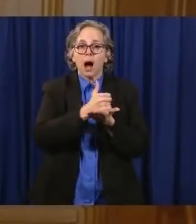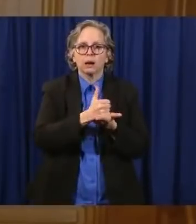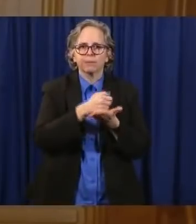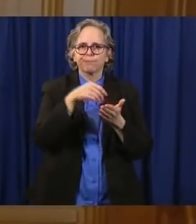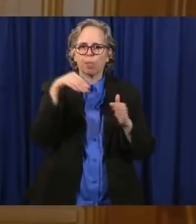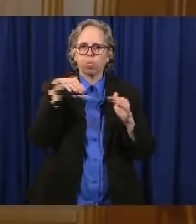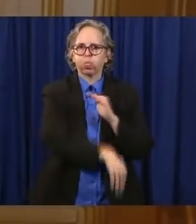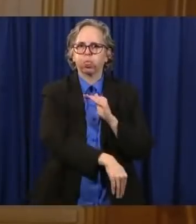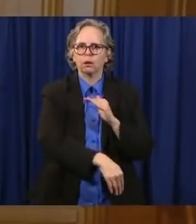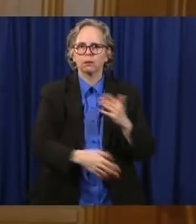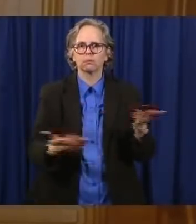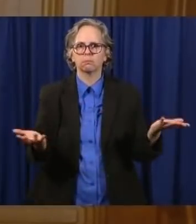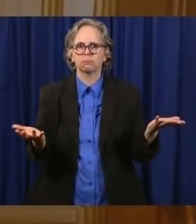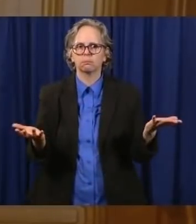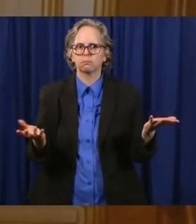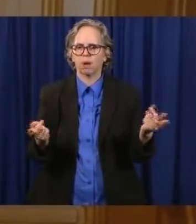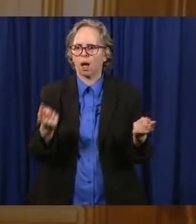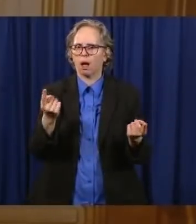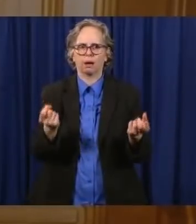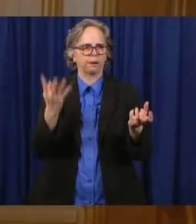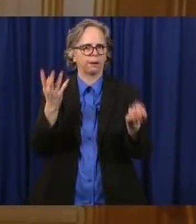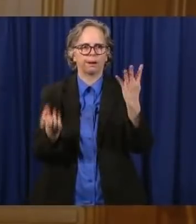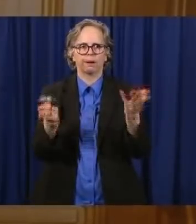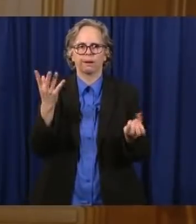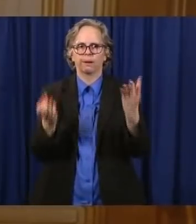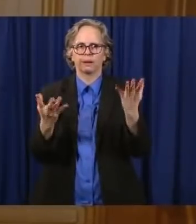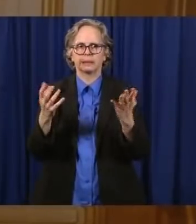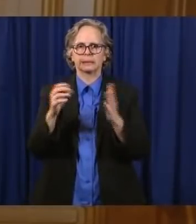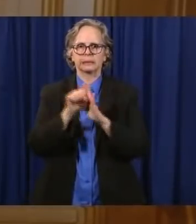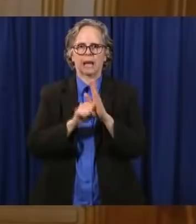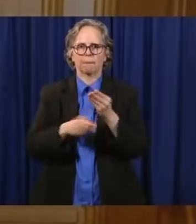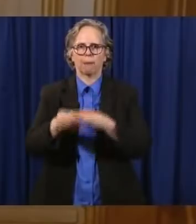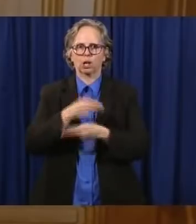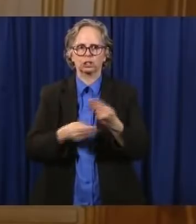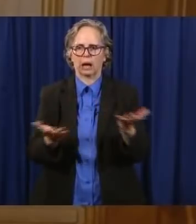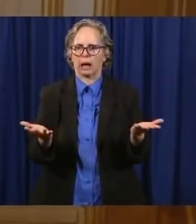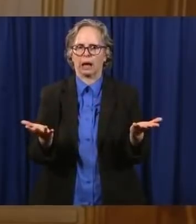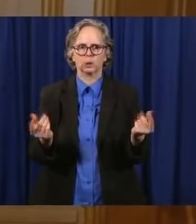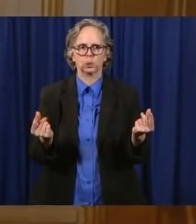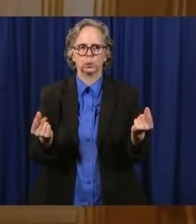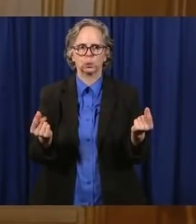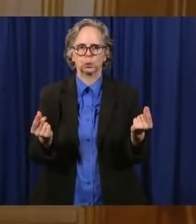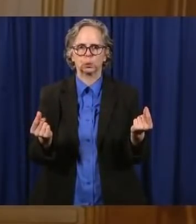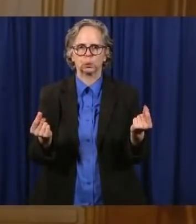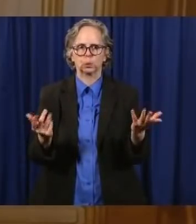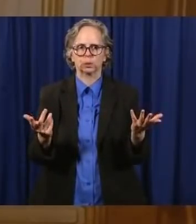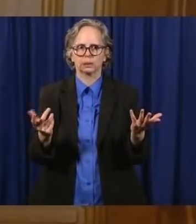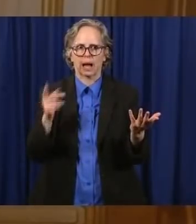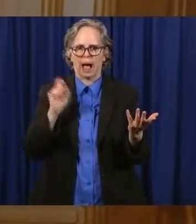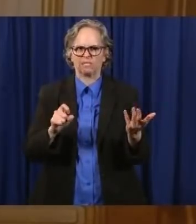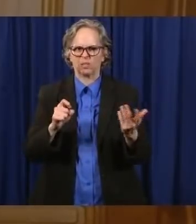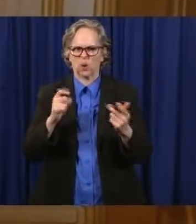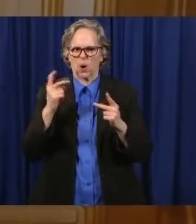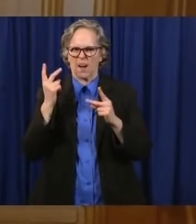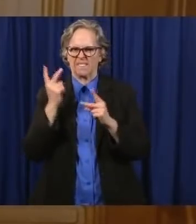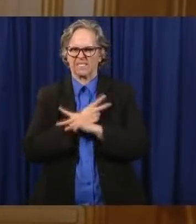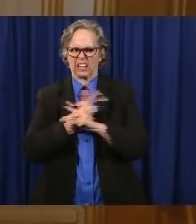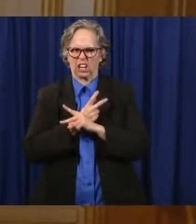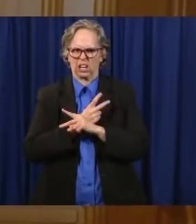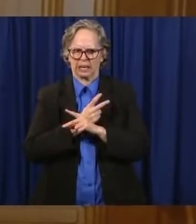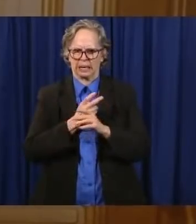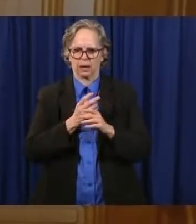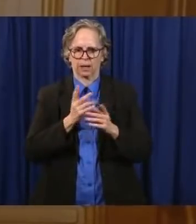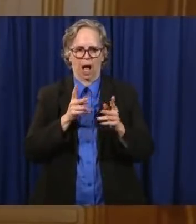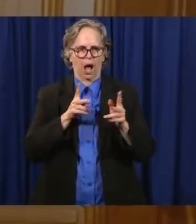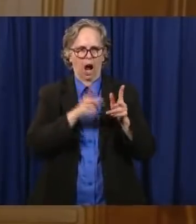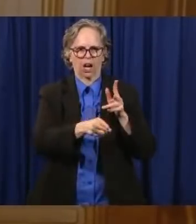state budget. So we're in the process of making decisions about what kind of cuts that we're going to make, because